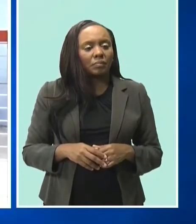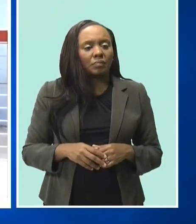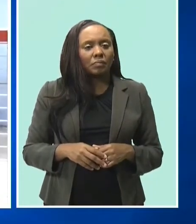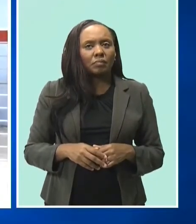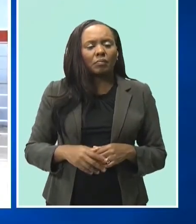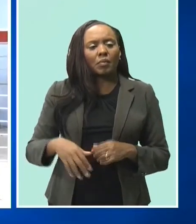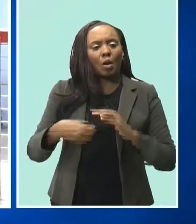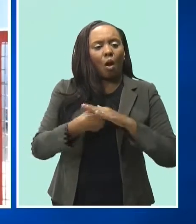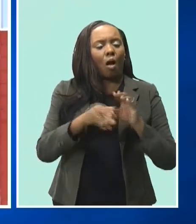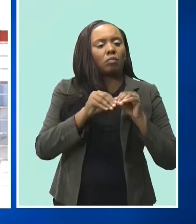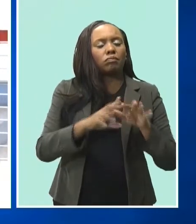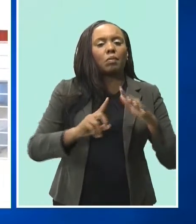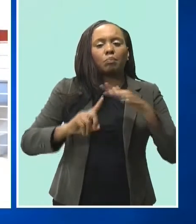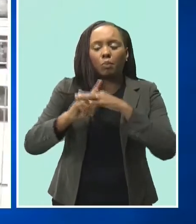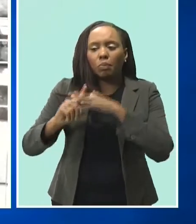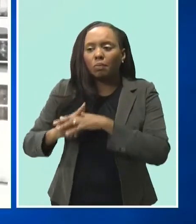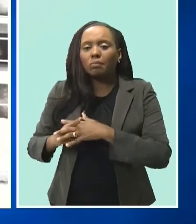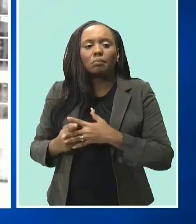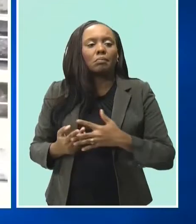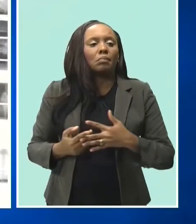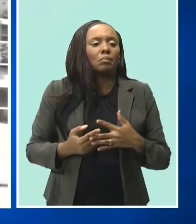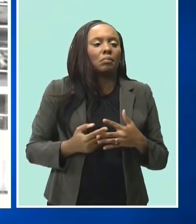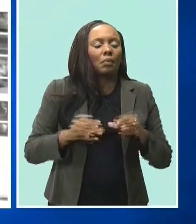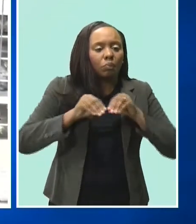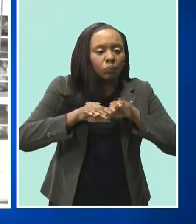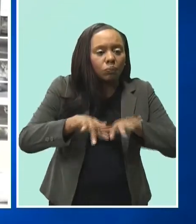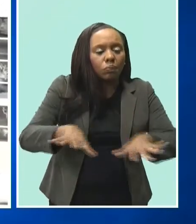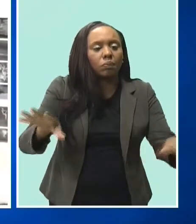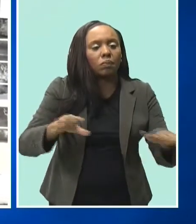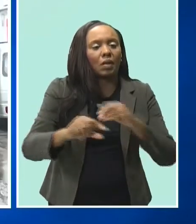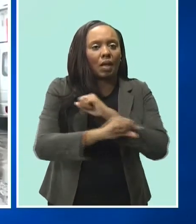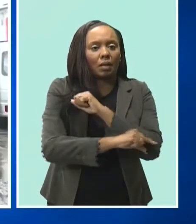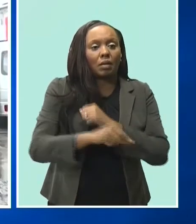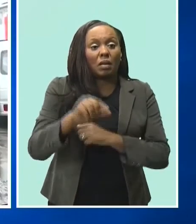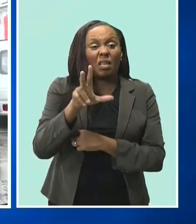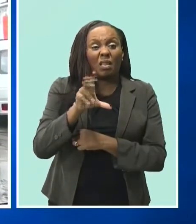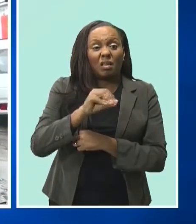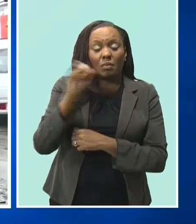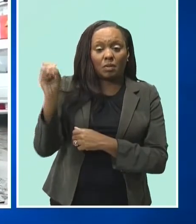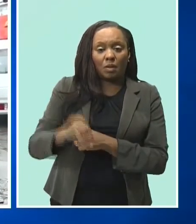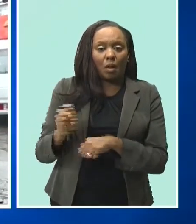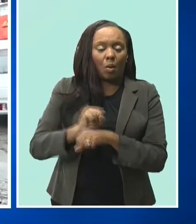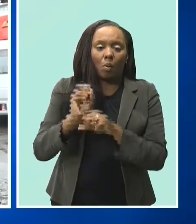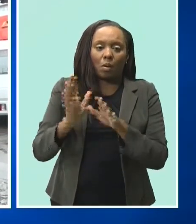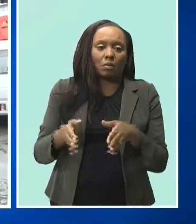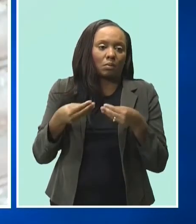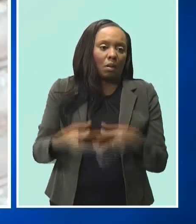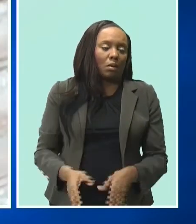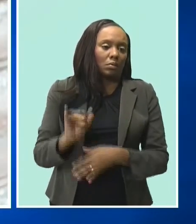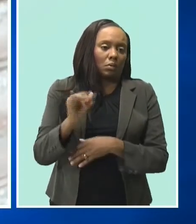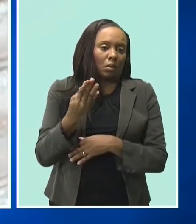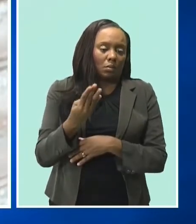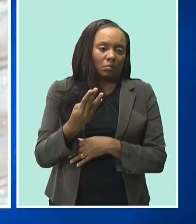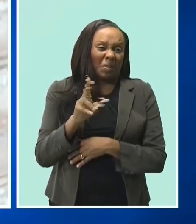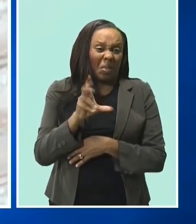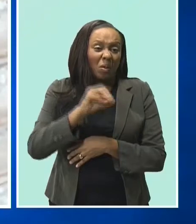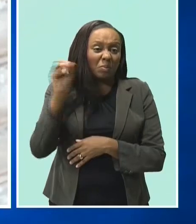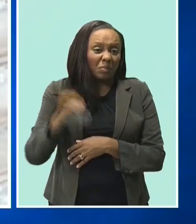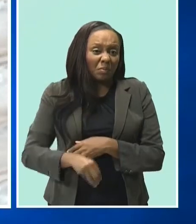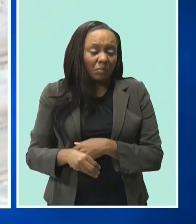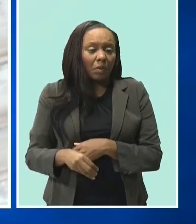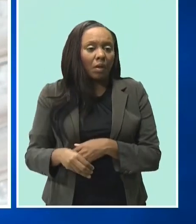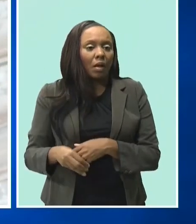not only help shape national identity, but will allow Barbadians to know more about themselves. He says the register will touch everyone